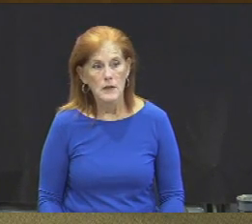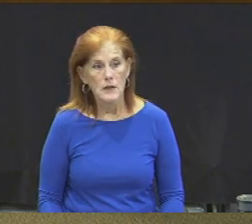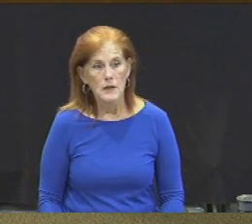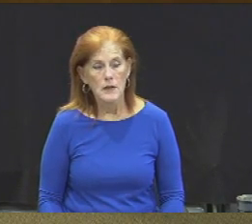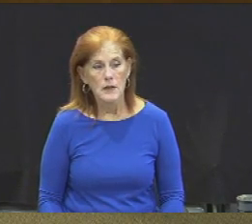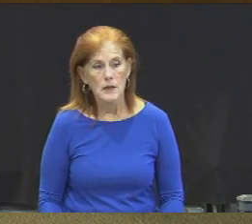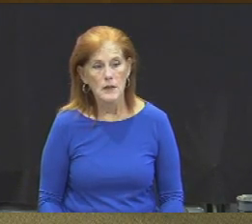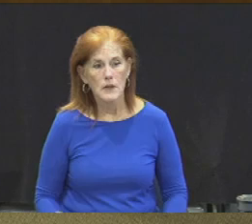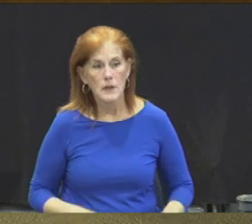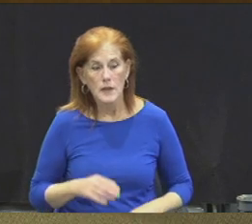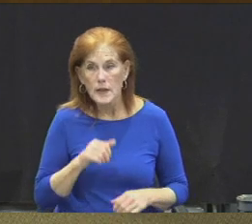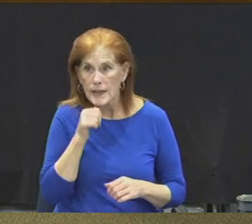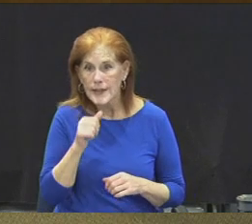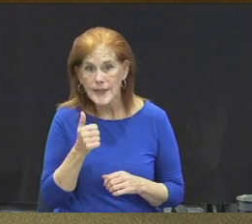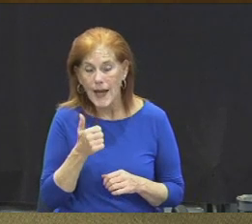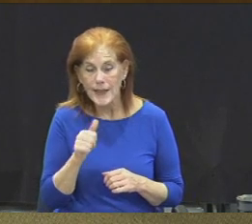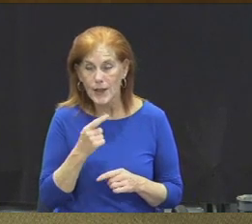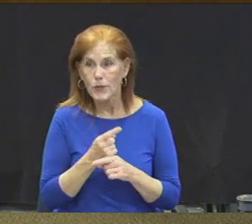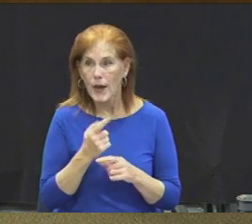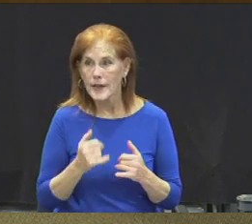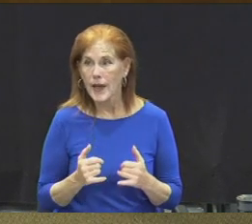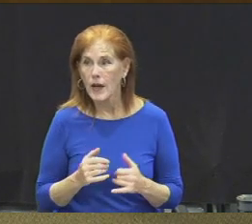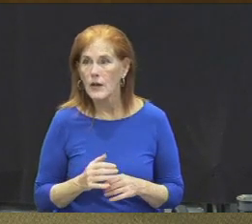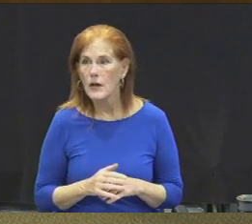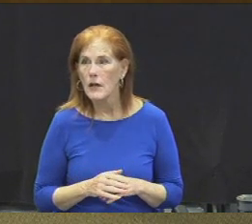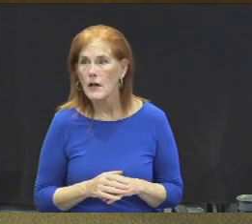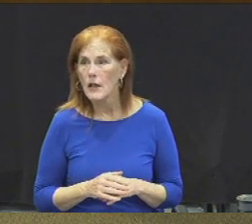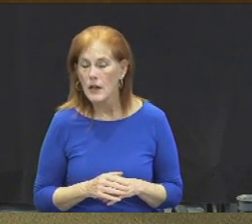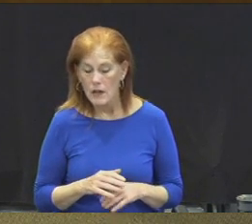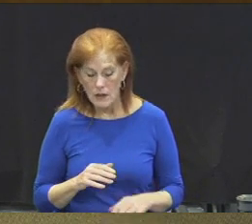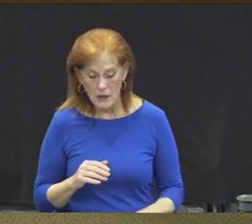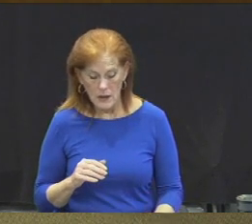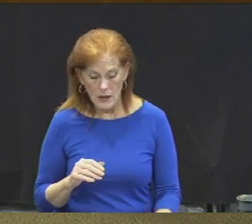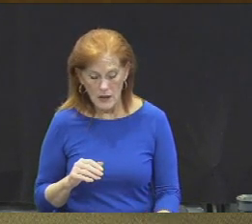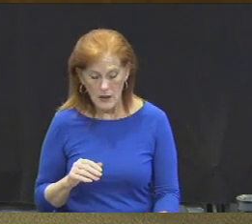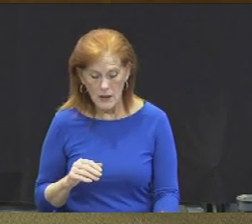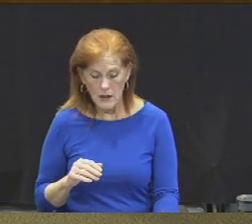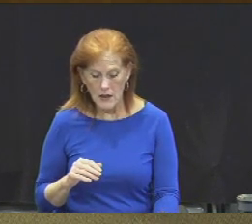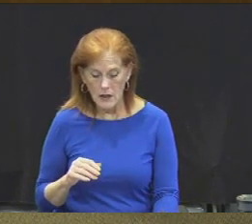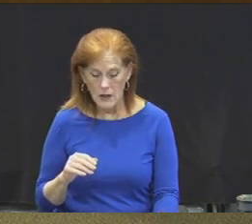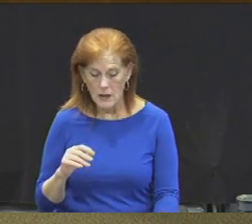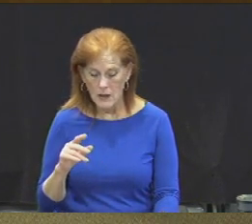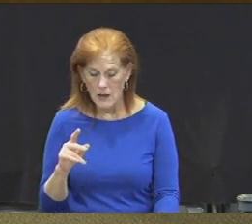Not any pressing ones. What's that? As Not any Christina pressing ones.